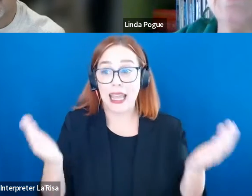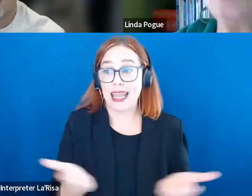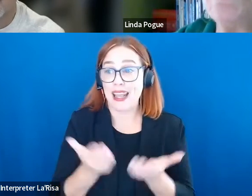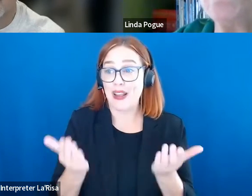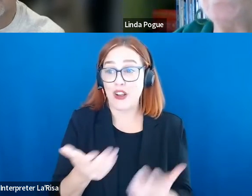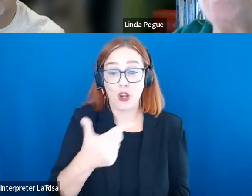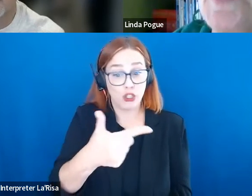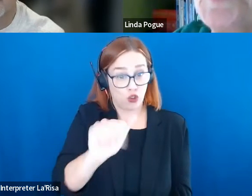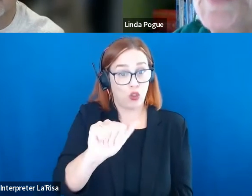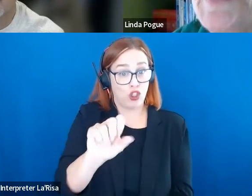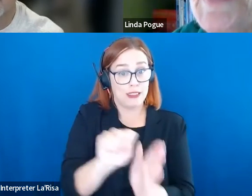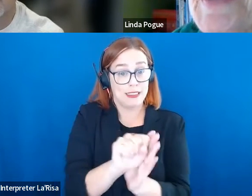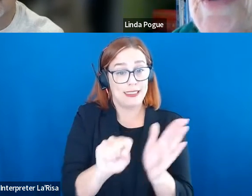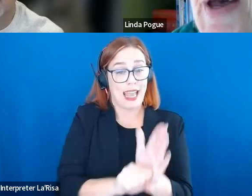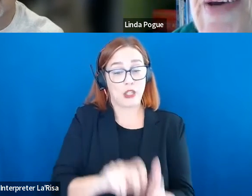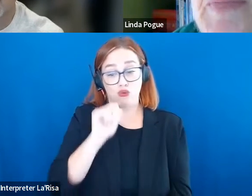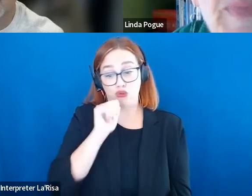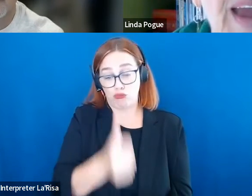last day to register to vote.